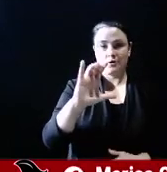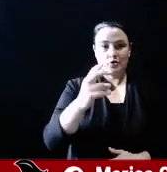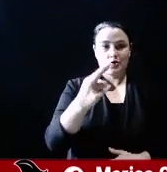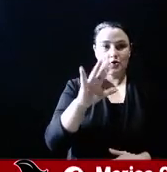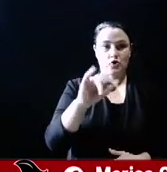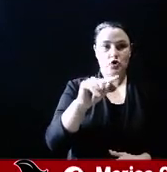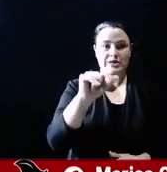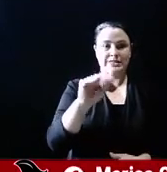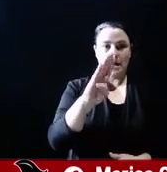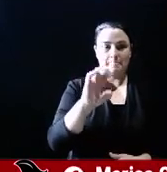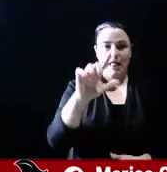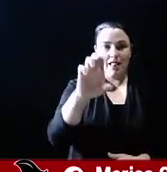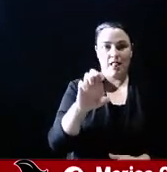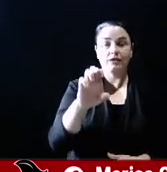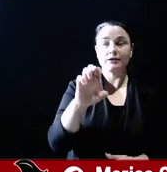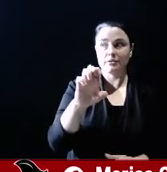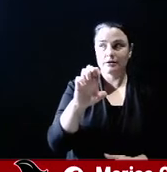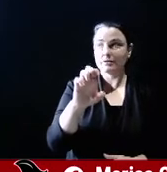Christabel Joy Suarez.